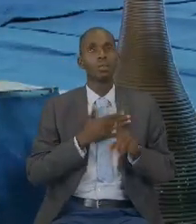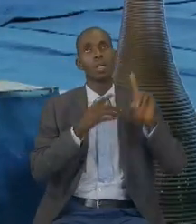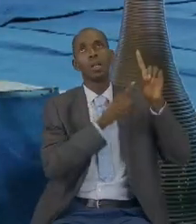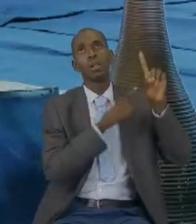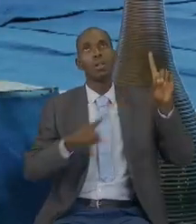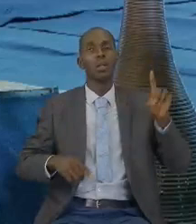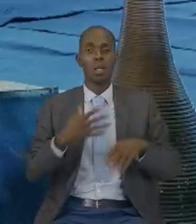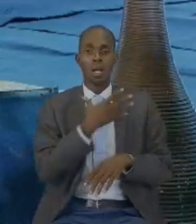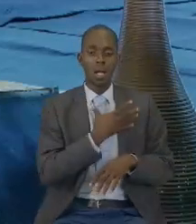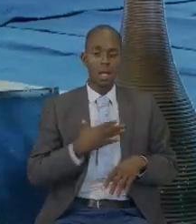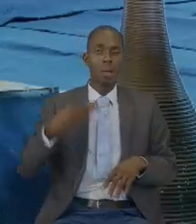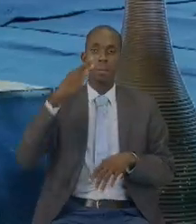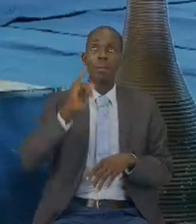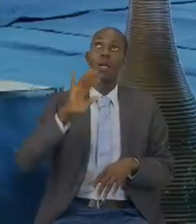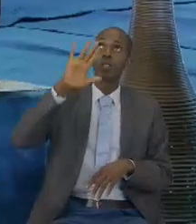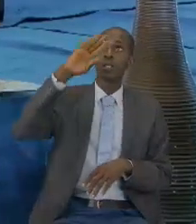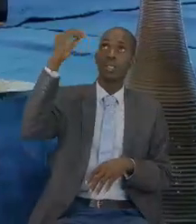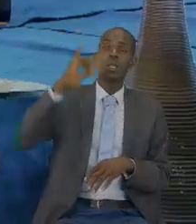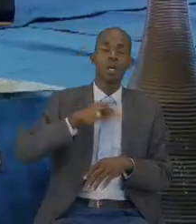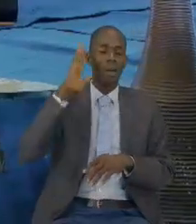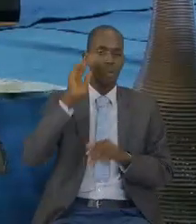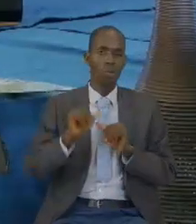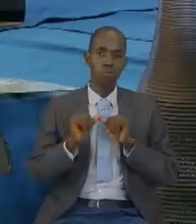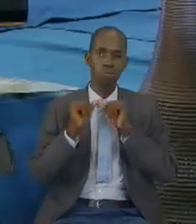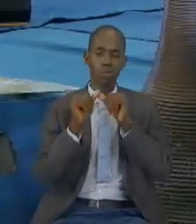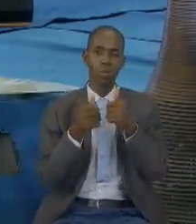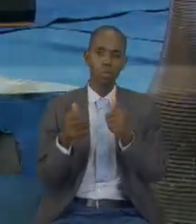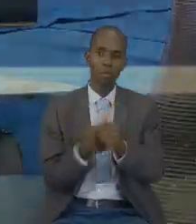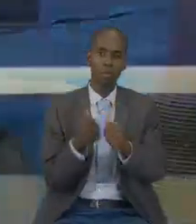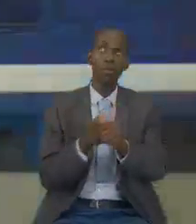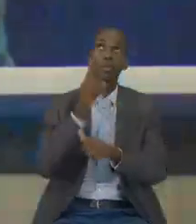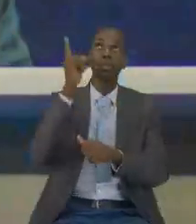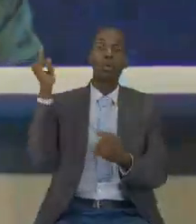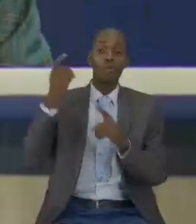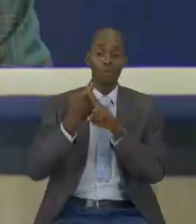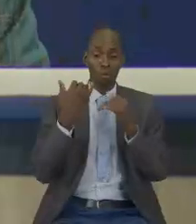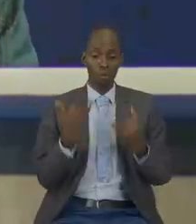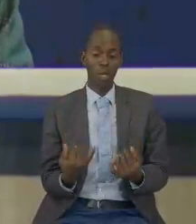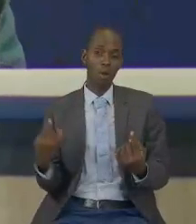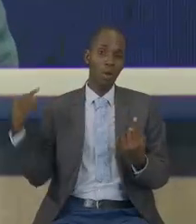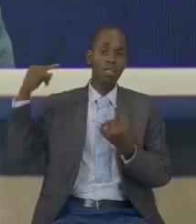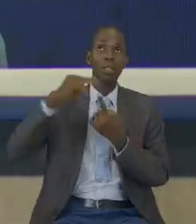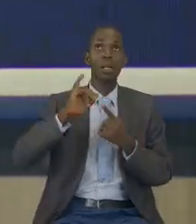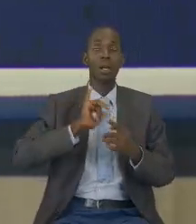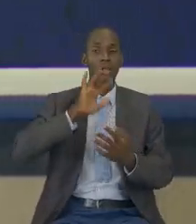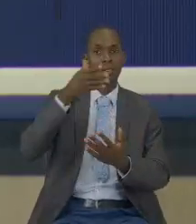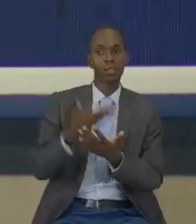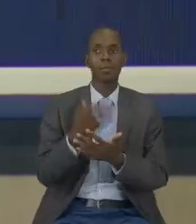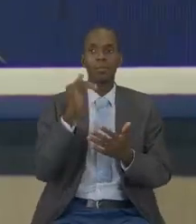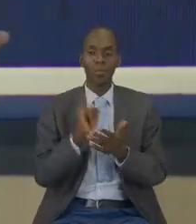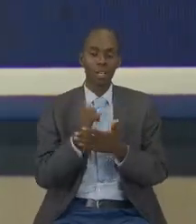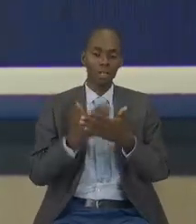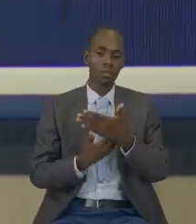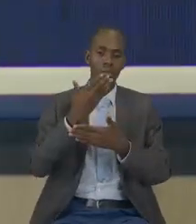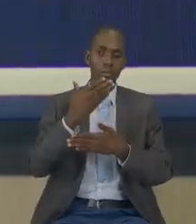your grace I'll keep on following you from now until I get to that yonder